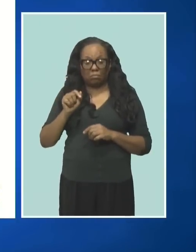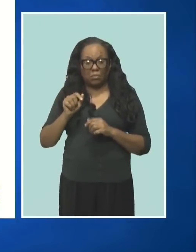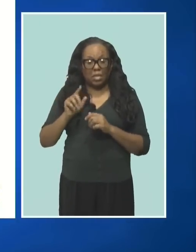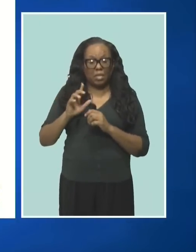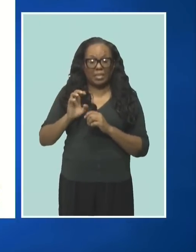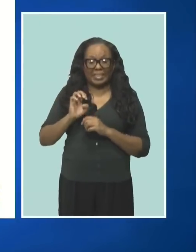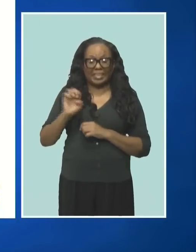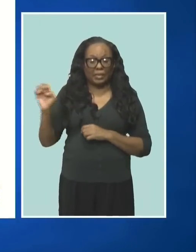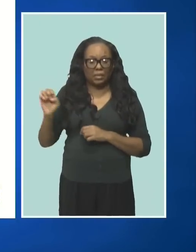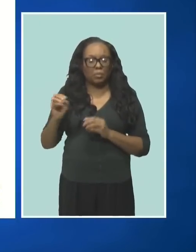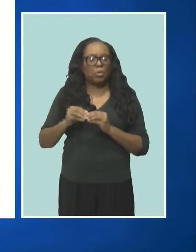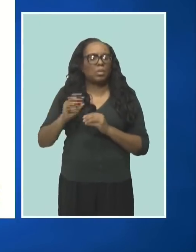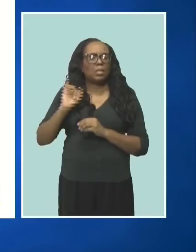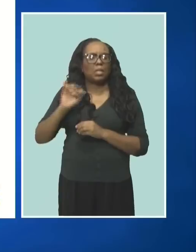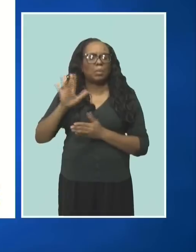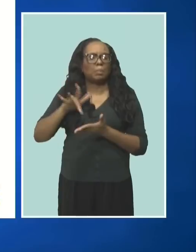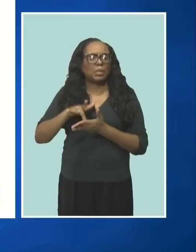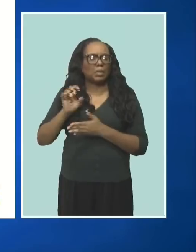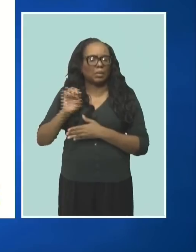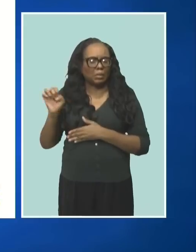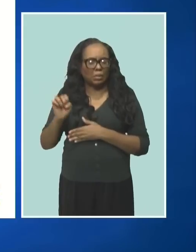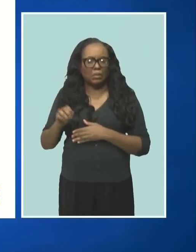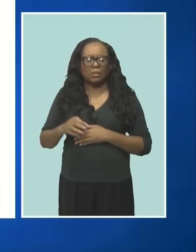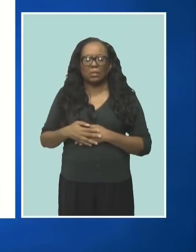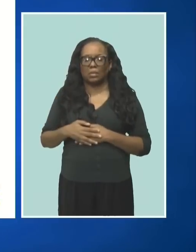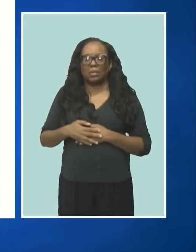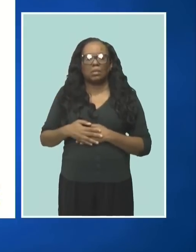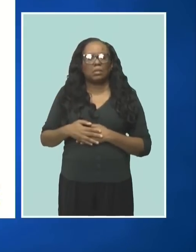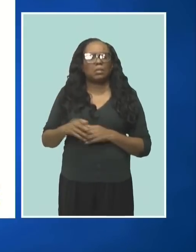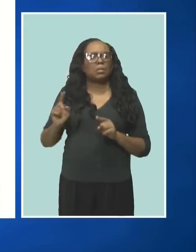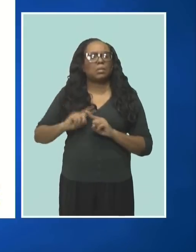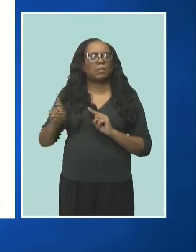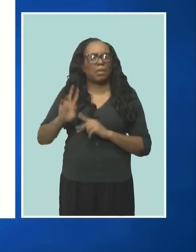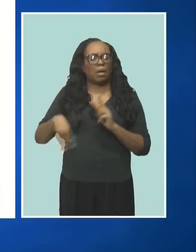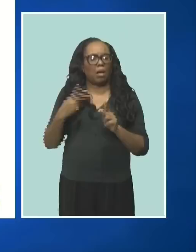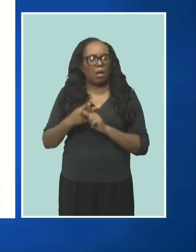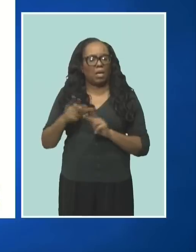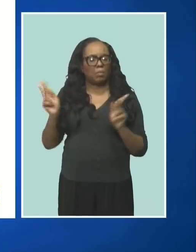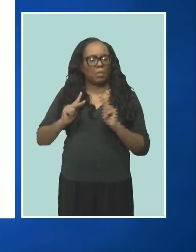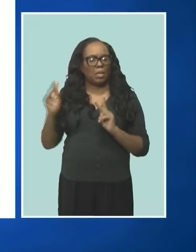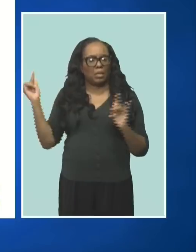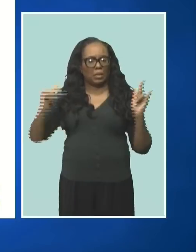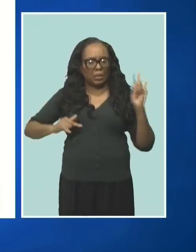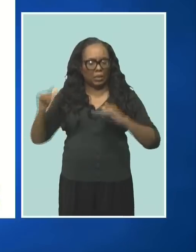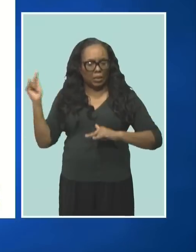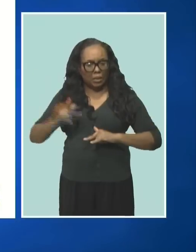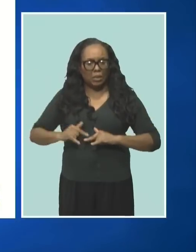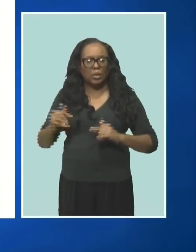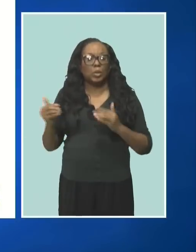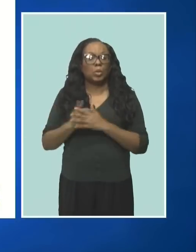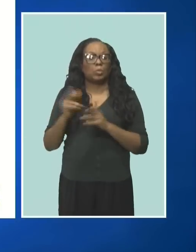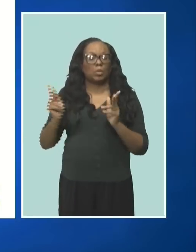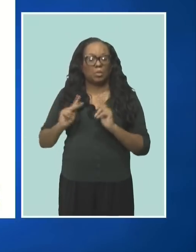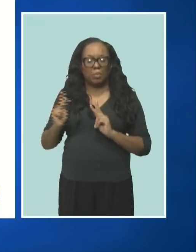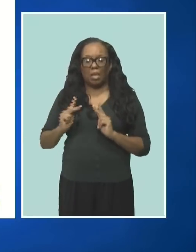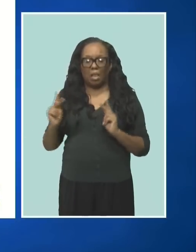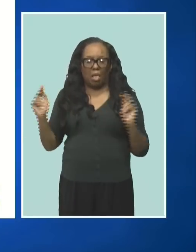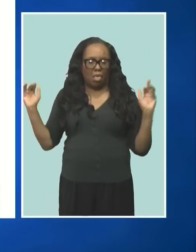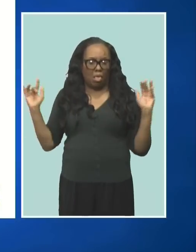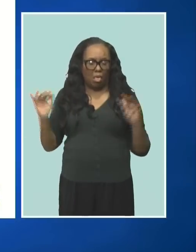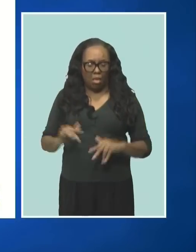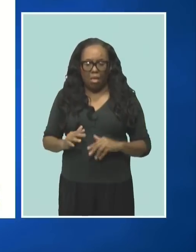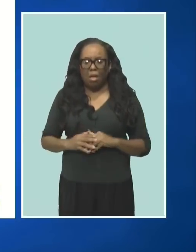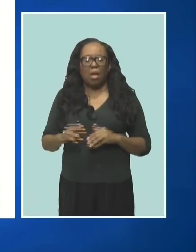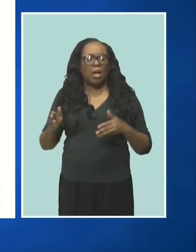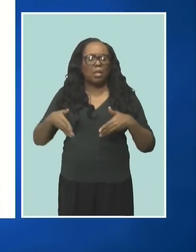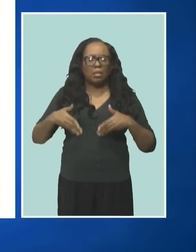that we can generate a different clientele, a new market, and then be able to drive them through the region by hitting one